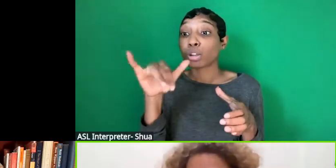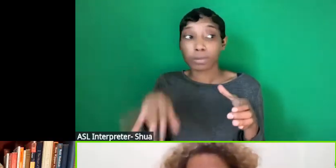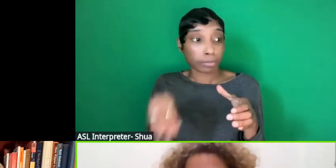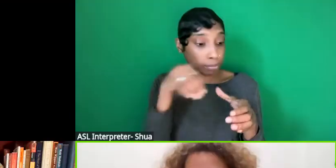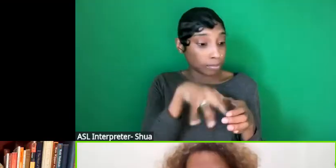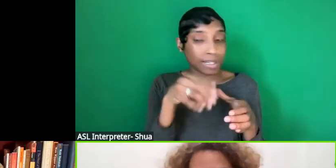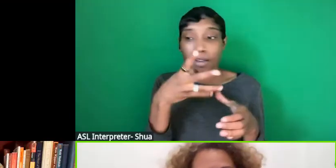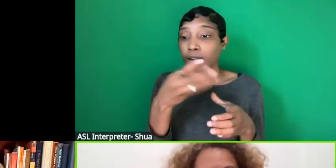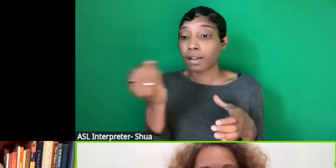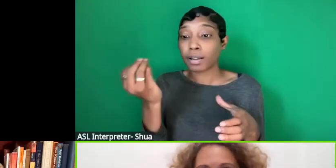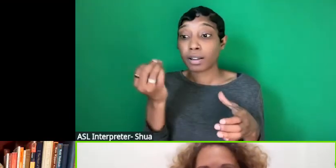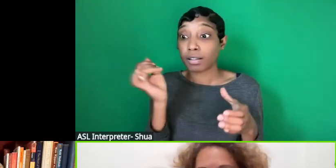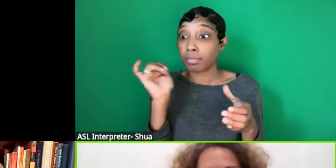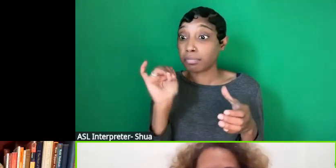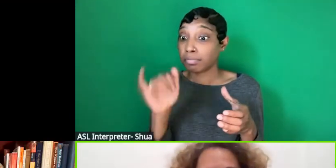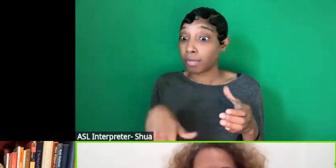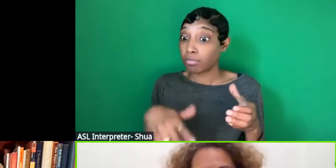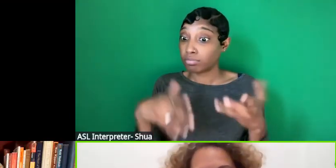And that's